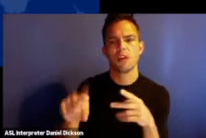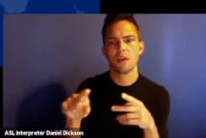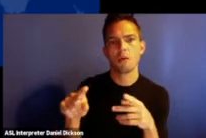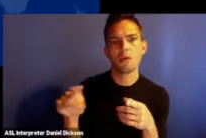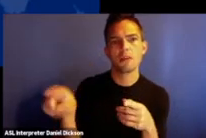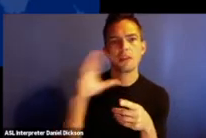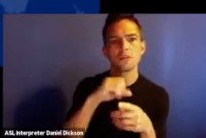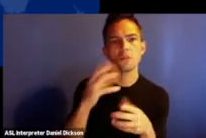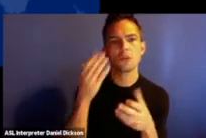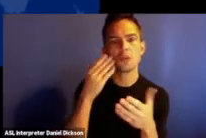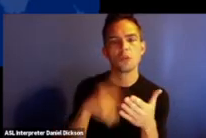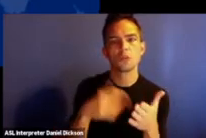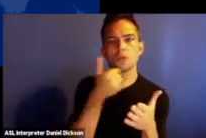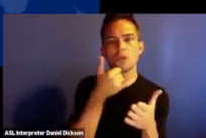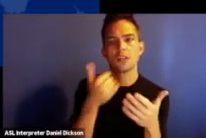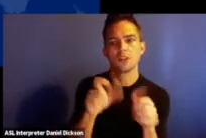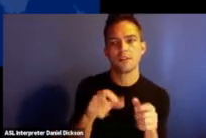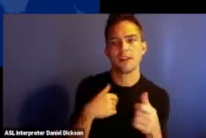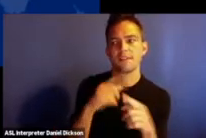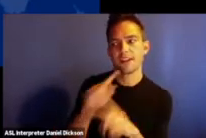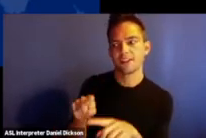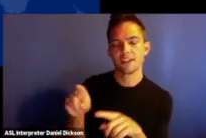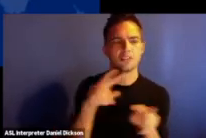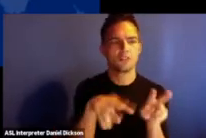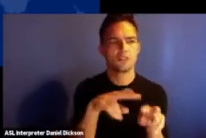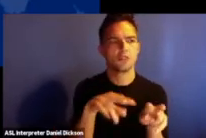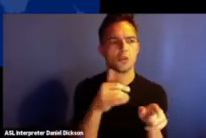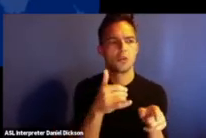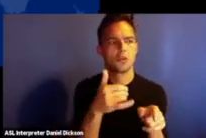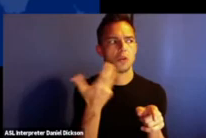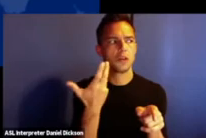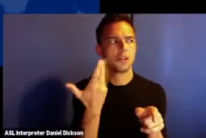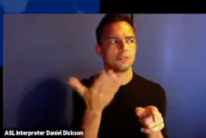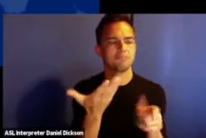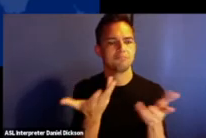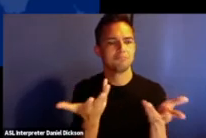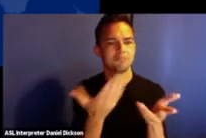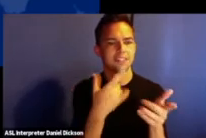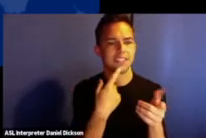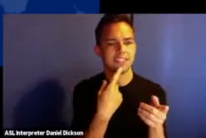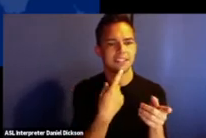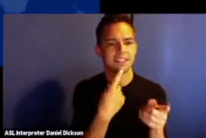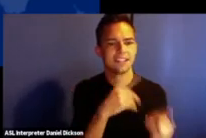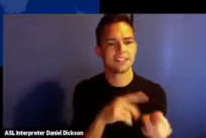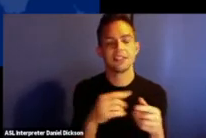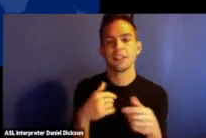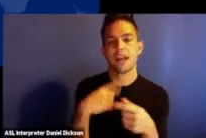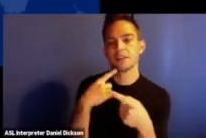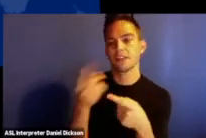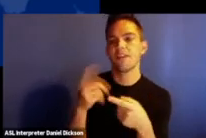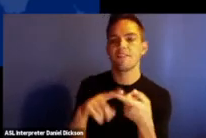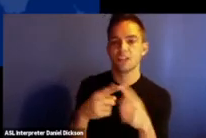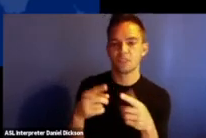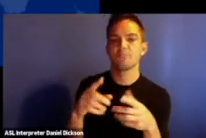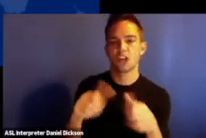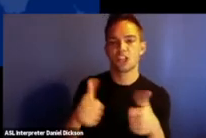want to know what's wrong, and you have to know an answer, because they're going to look at you like, why don't you know an answer? And that just, I can say friendships are going to be a